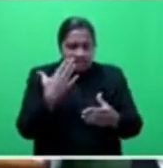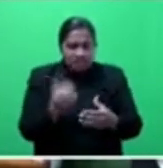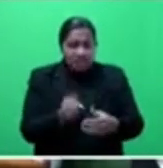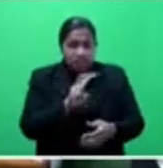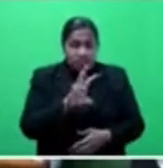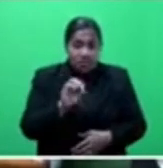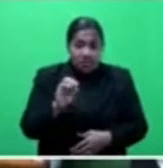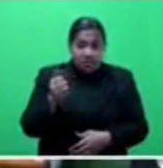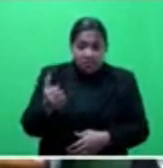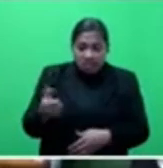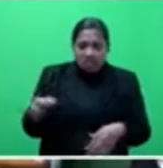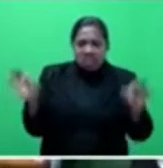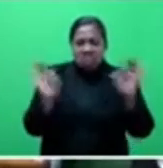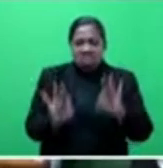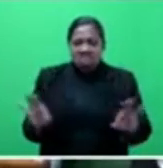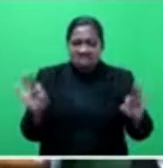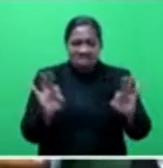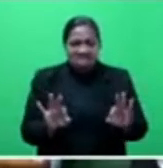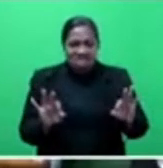longer around.